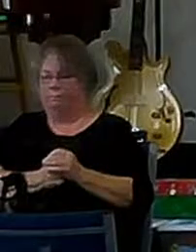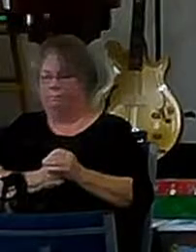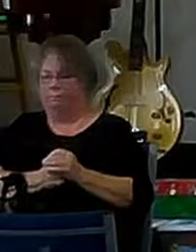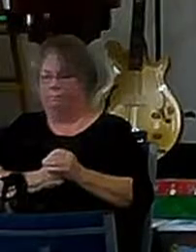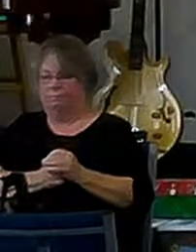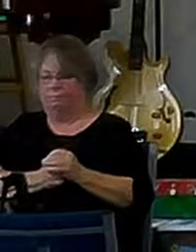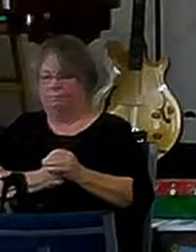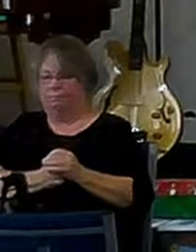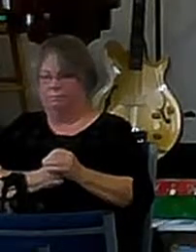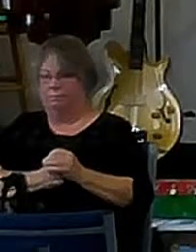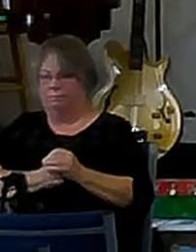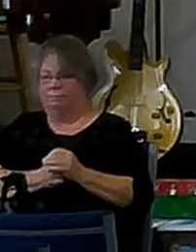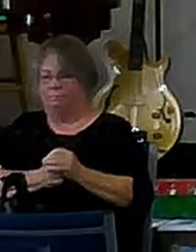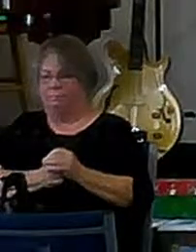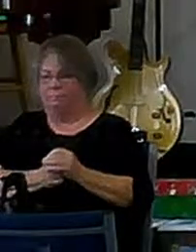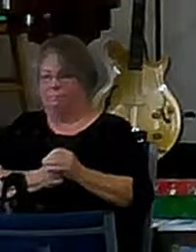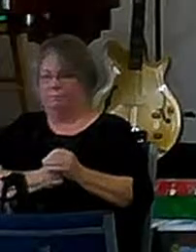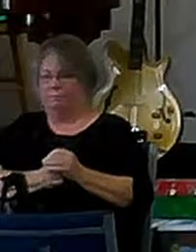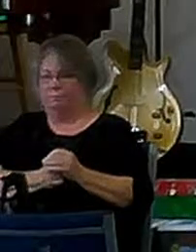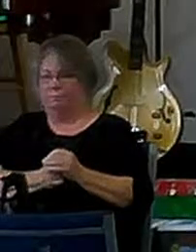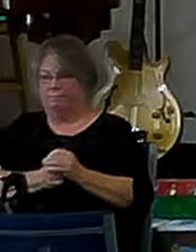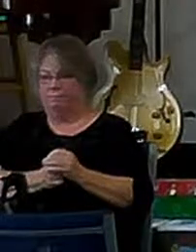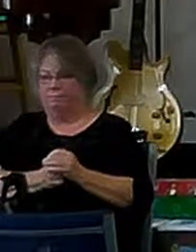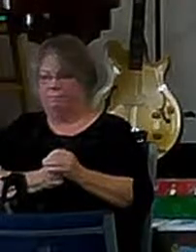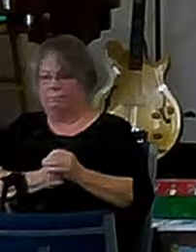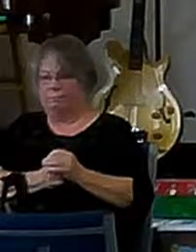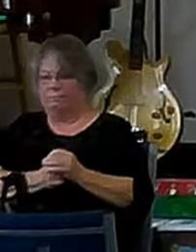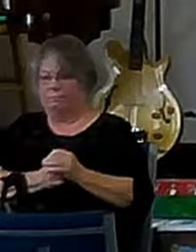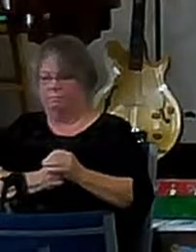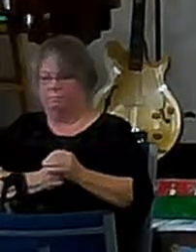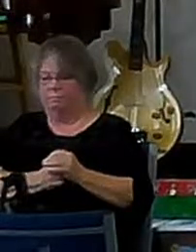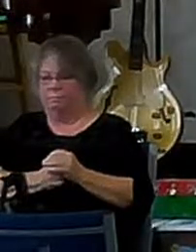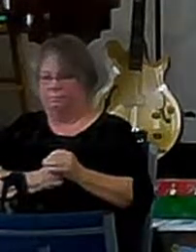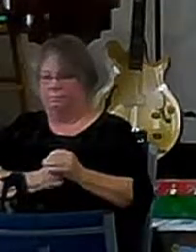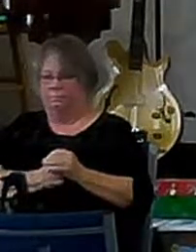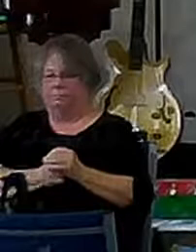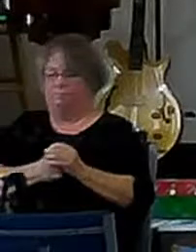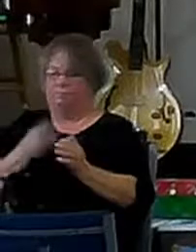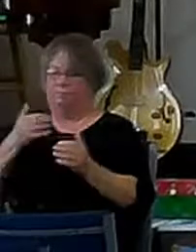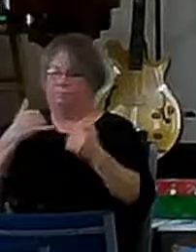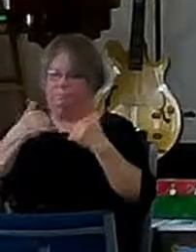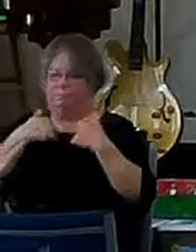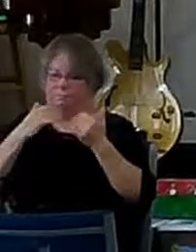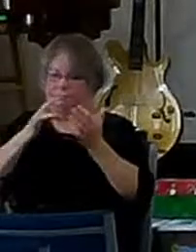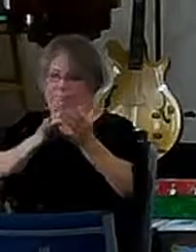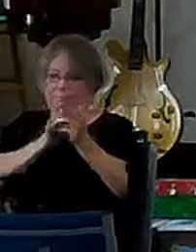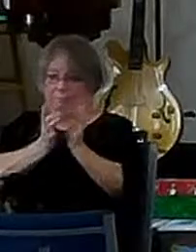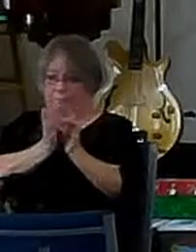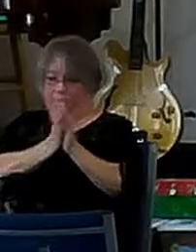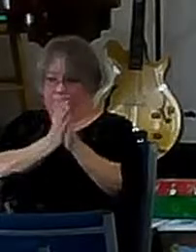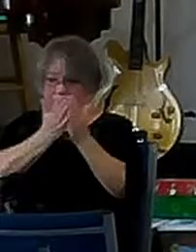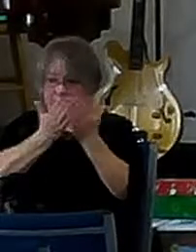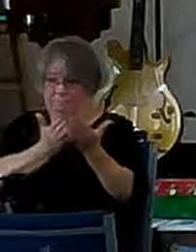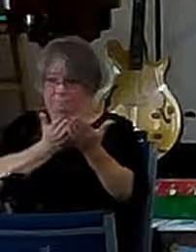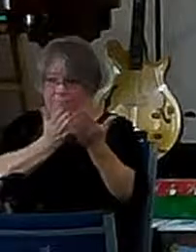argument? This is what the Bible says, and this is what the Book of Mormon says. They cannot be